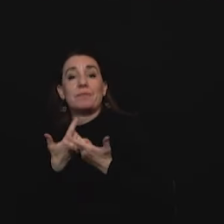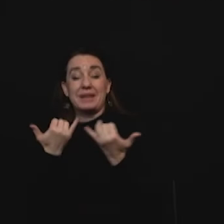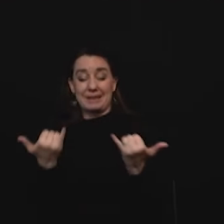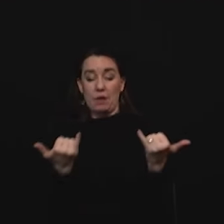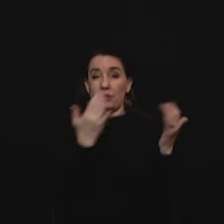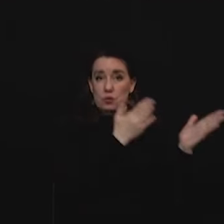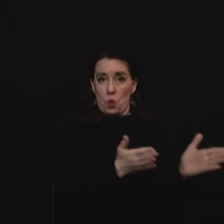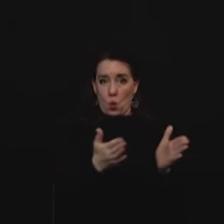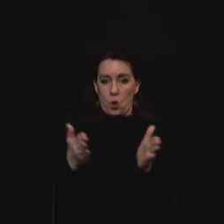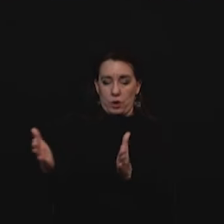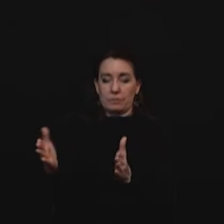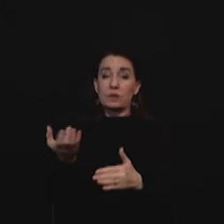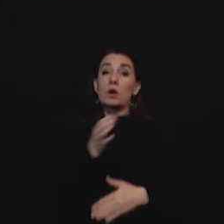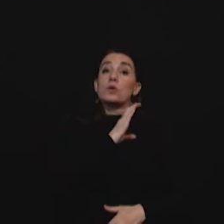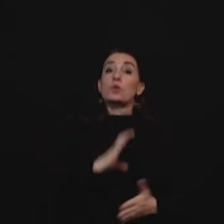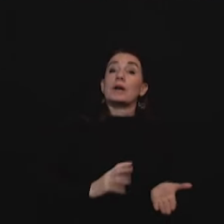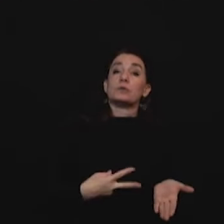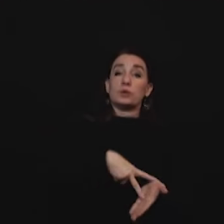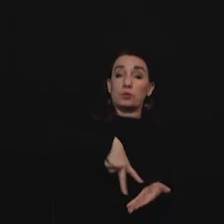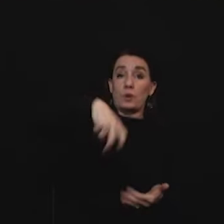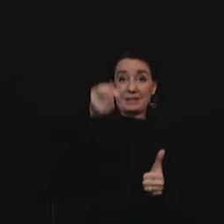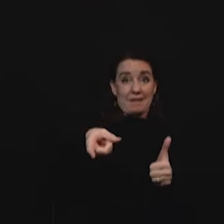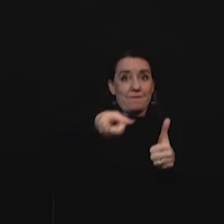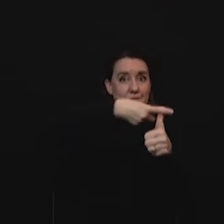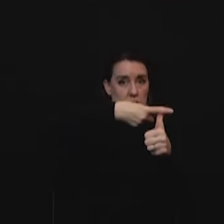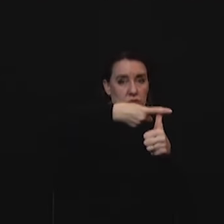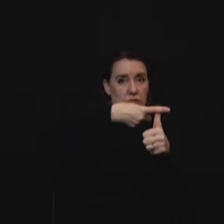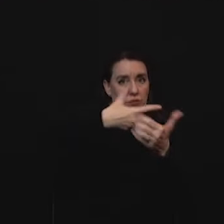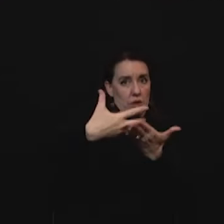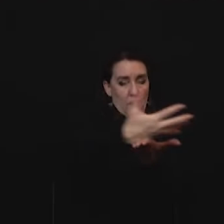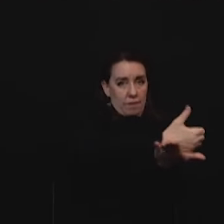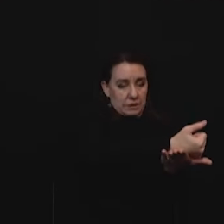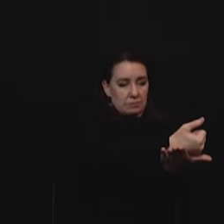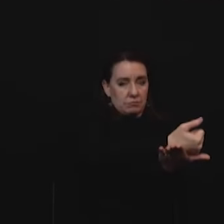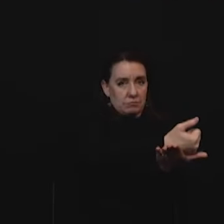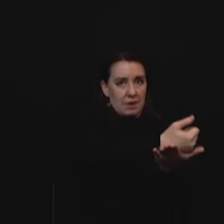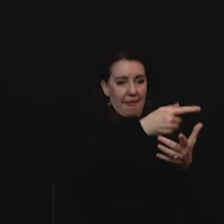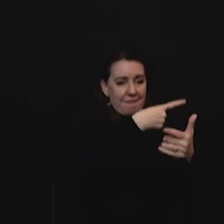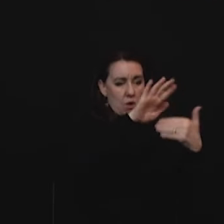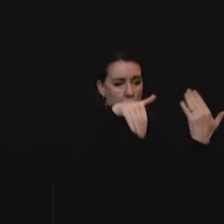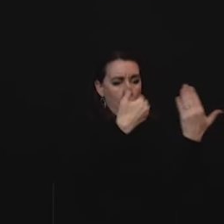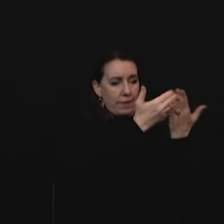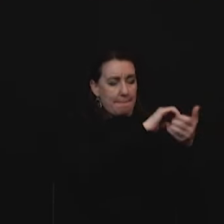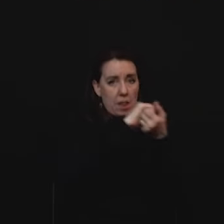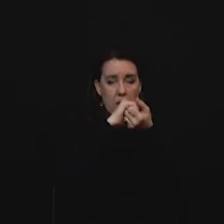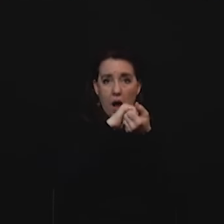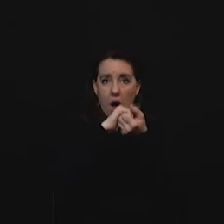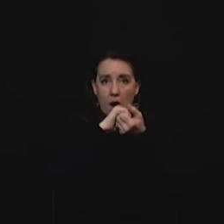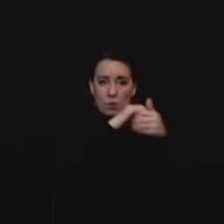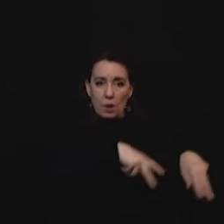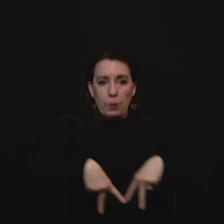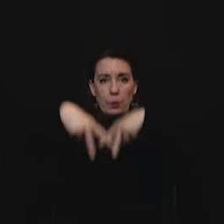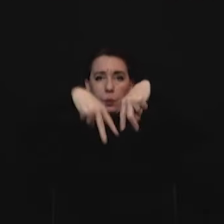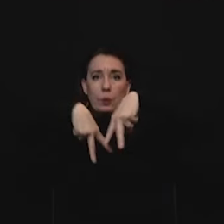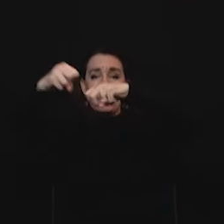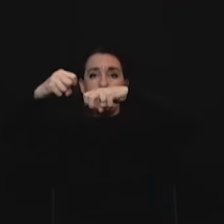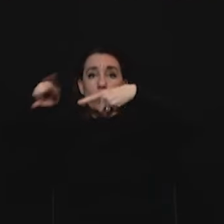resurrection. Christ was raised as the first of the harvest. Then all who belong to Christ will be raised when he comes